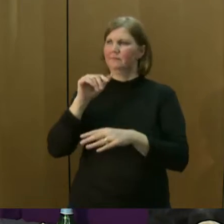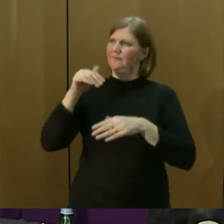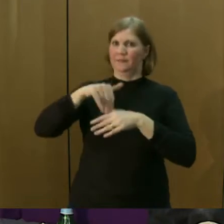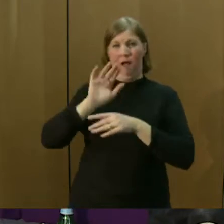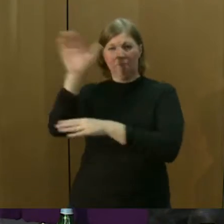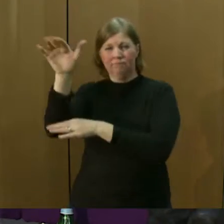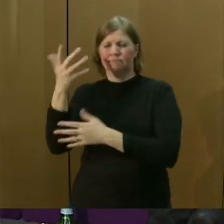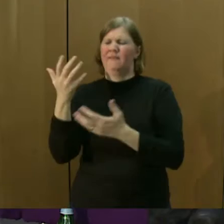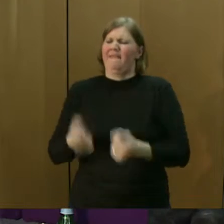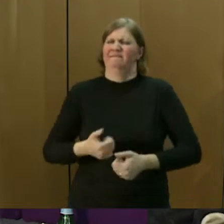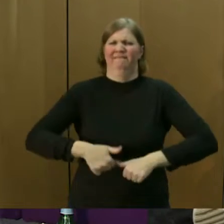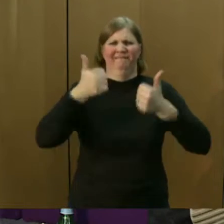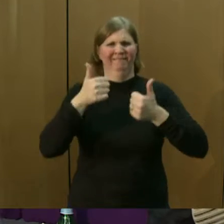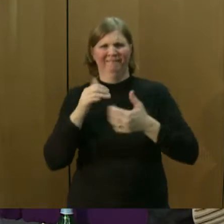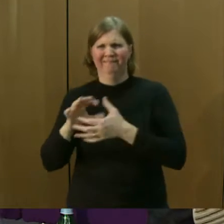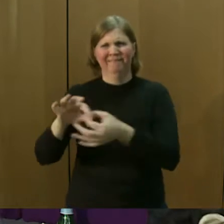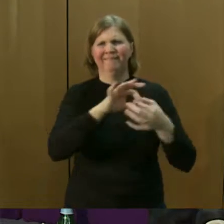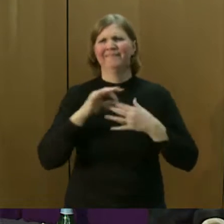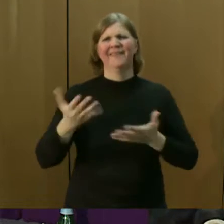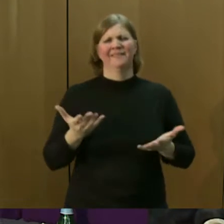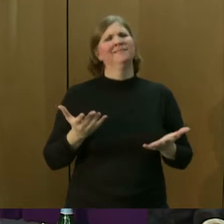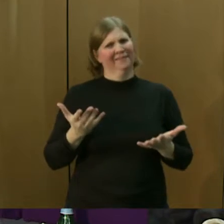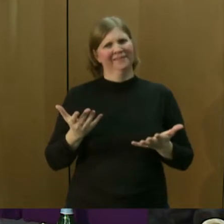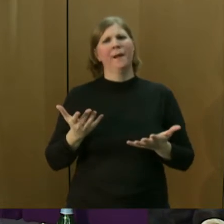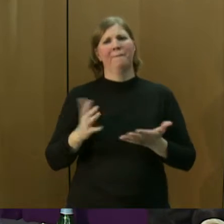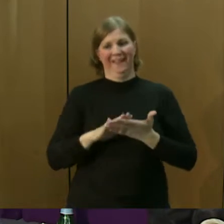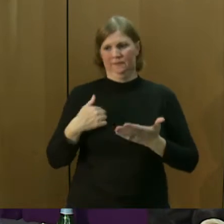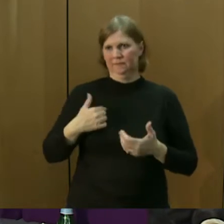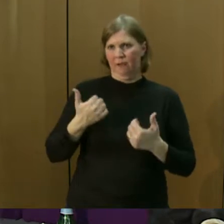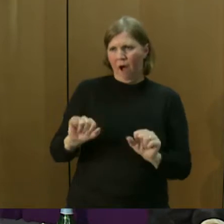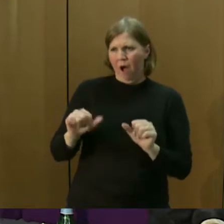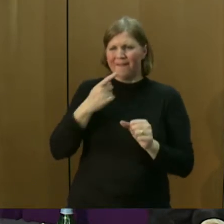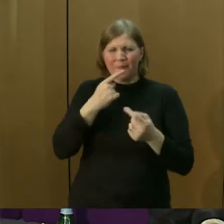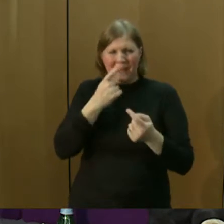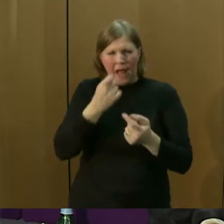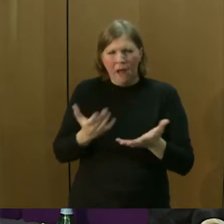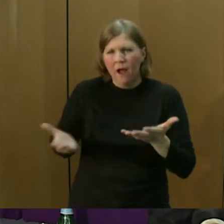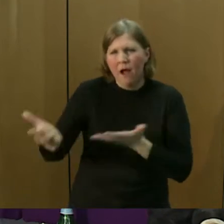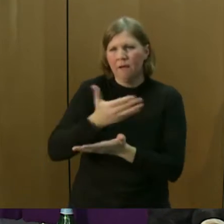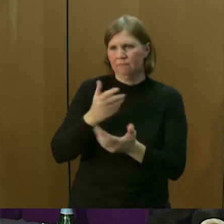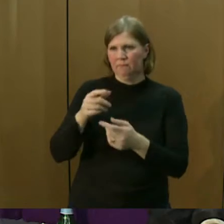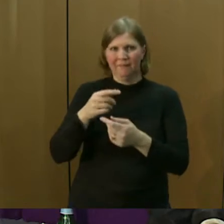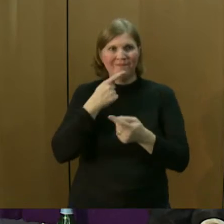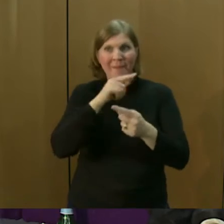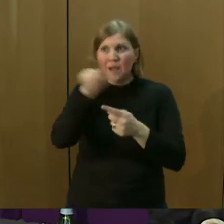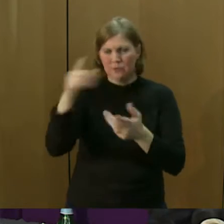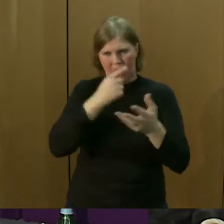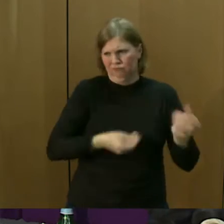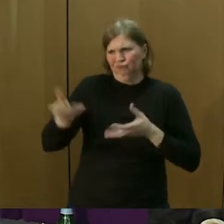information and have it available to you if you want that information. But basically,